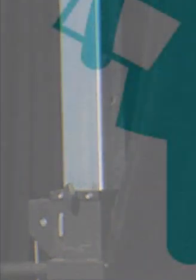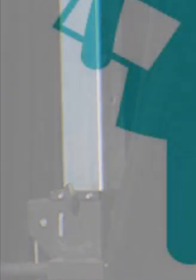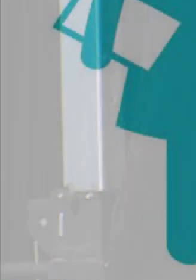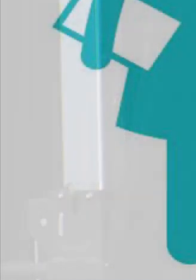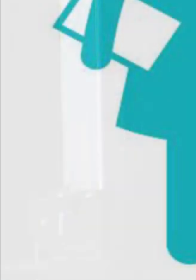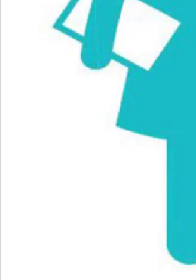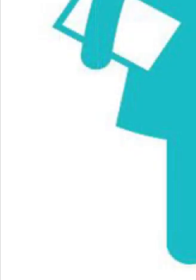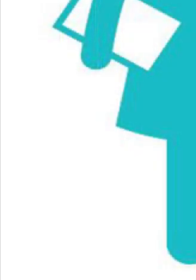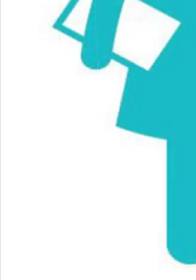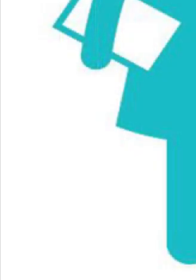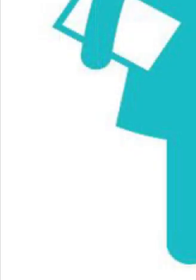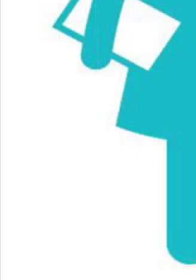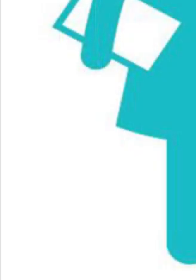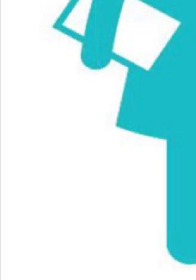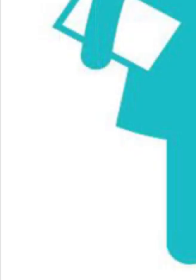happening.